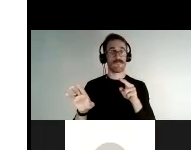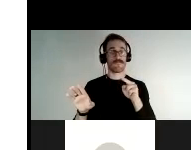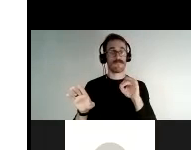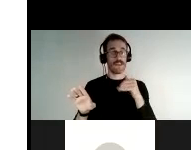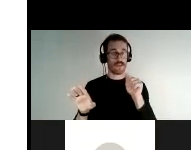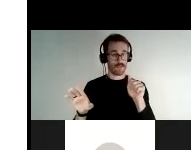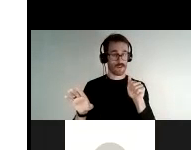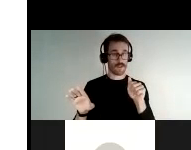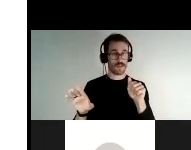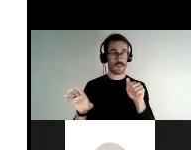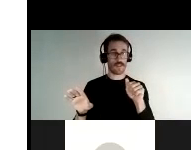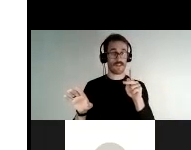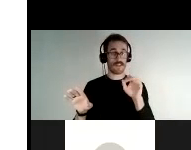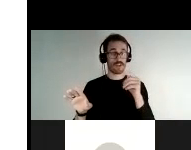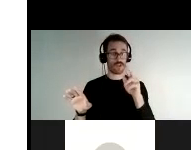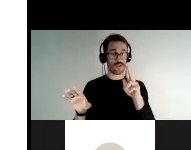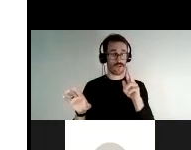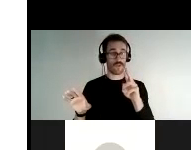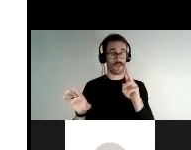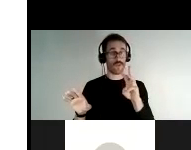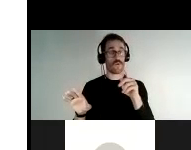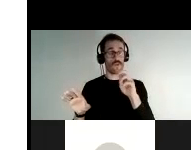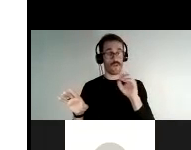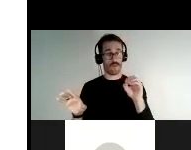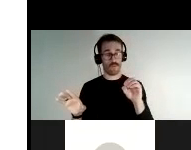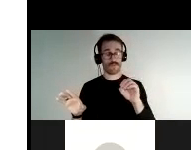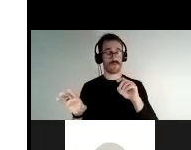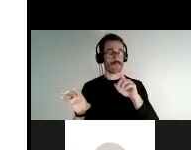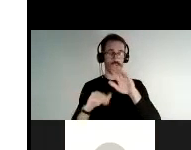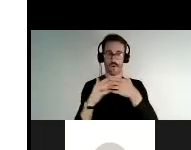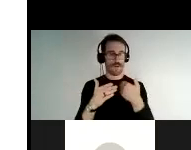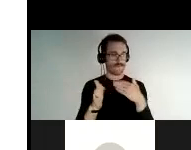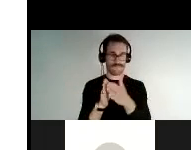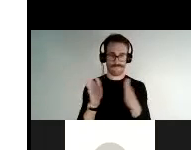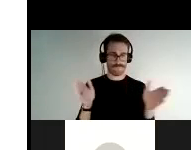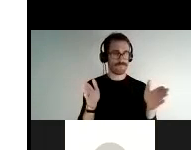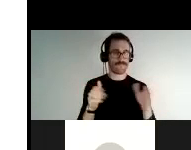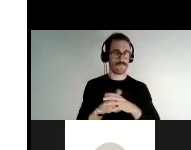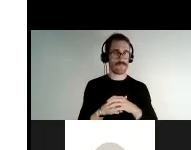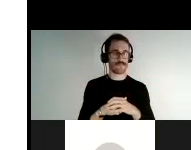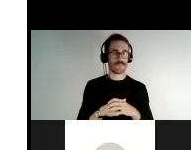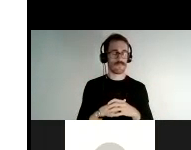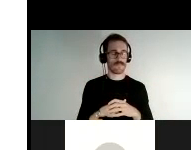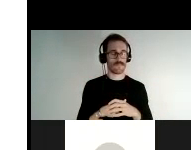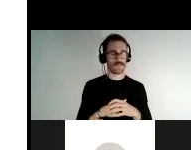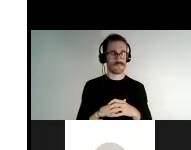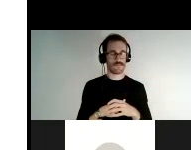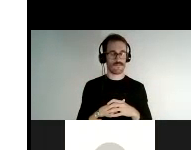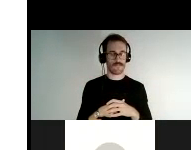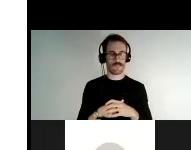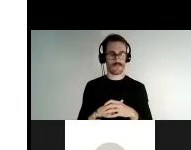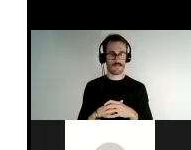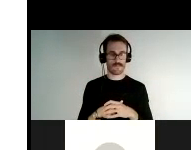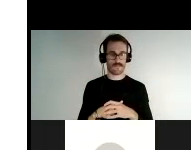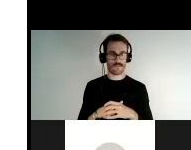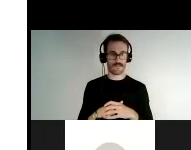and in the Kitchener, Cambridge, Waterloo area that I know that are quite organized. And I